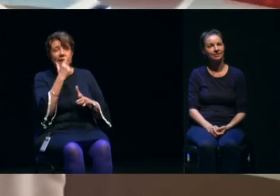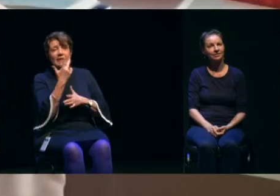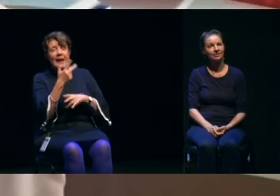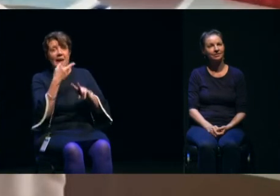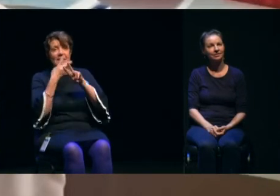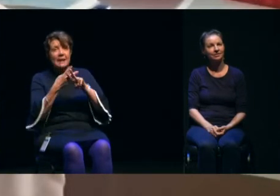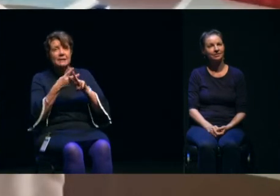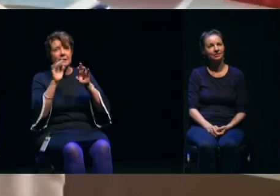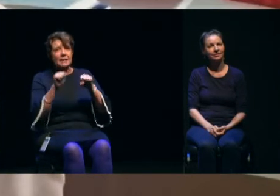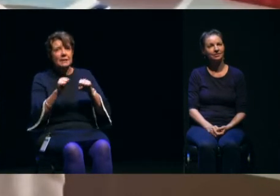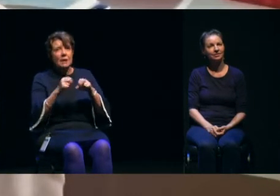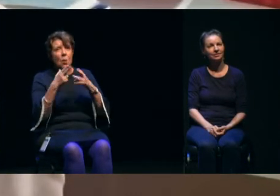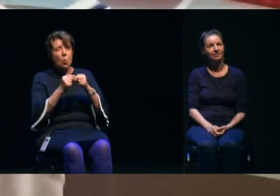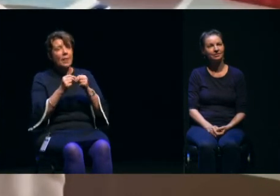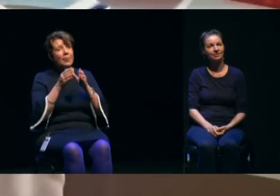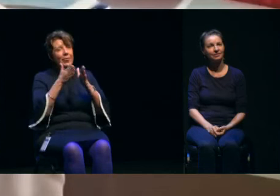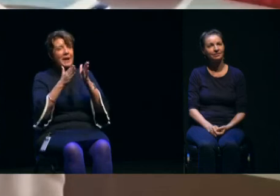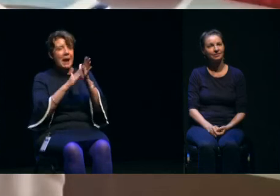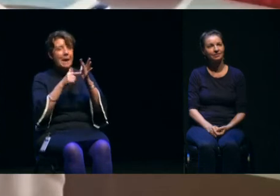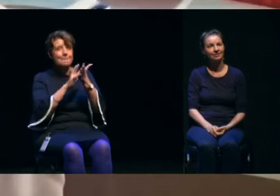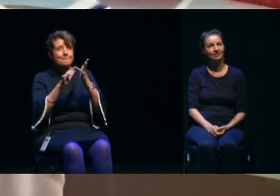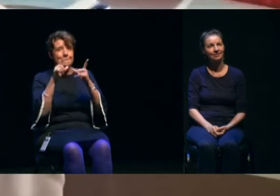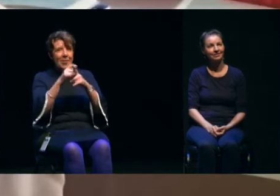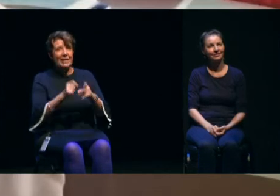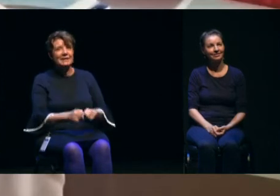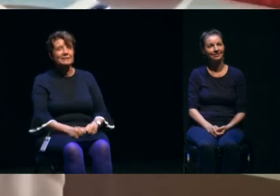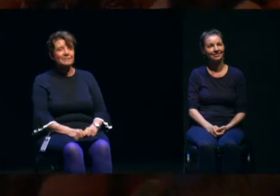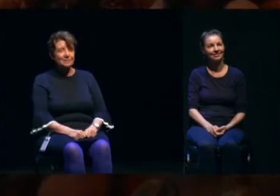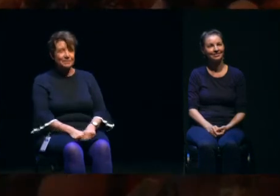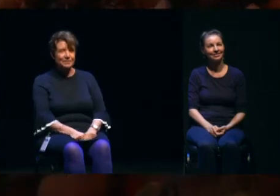Yeah, with some effort. So the same with the torch.